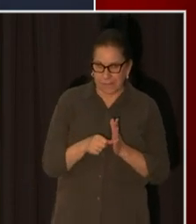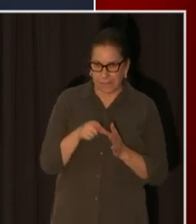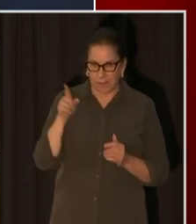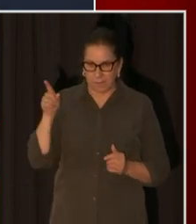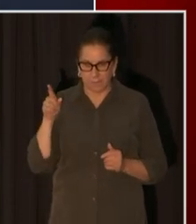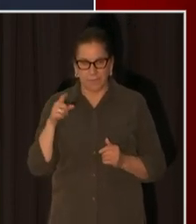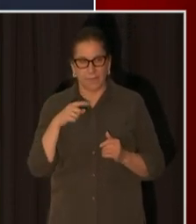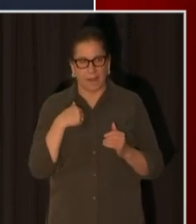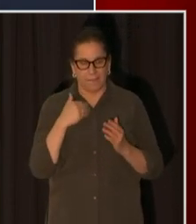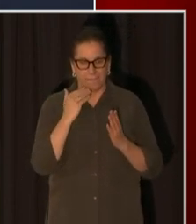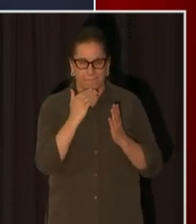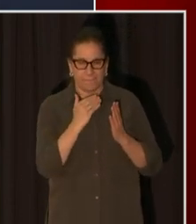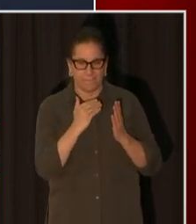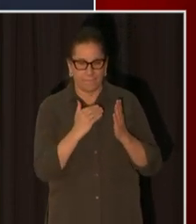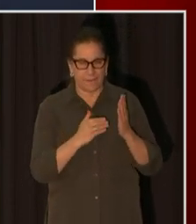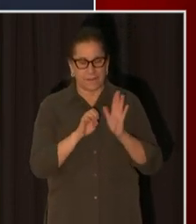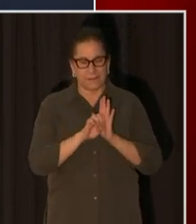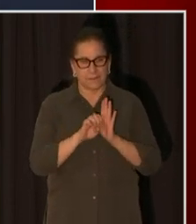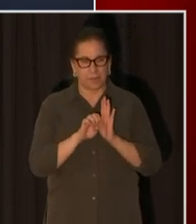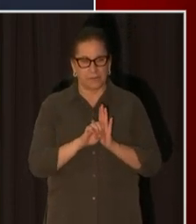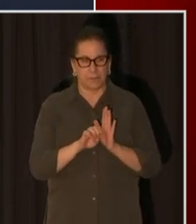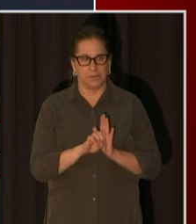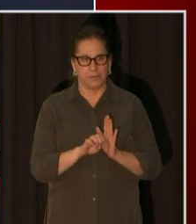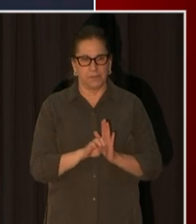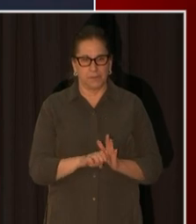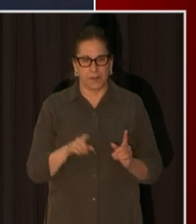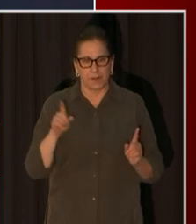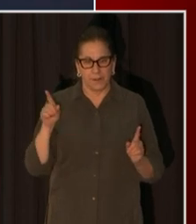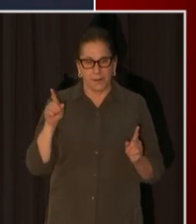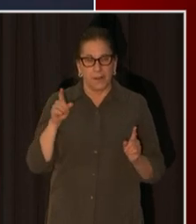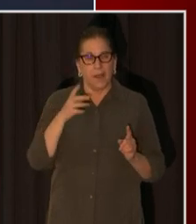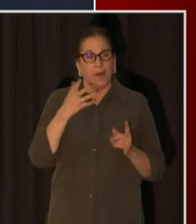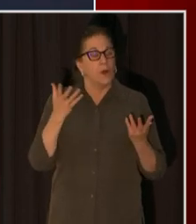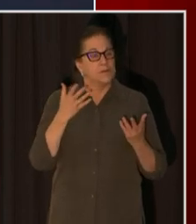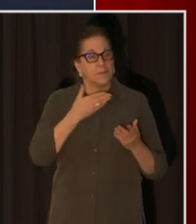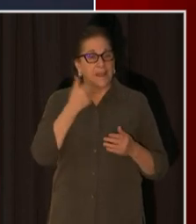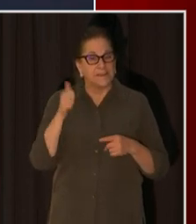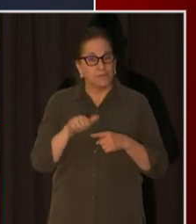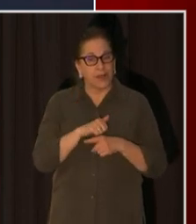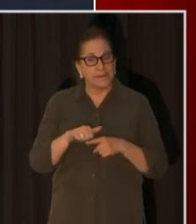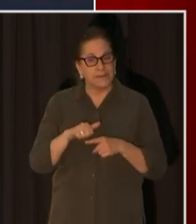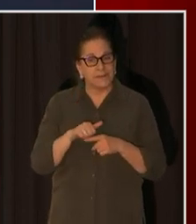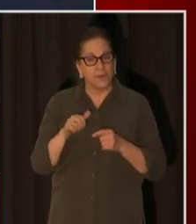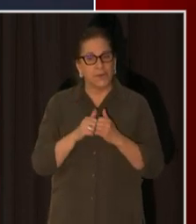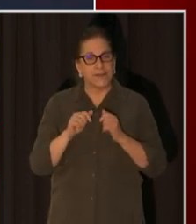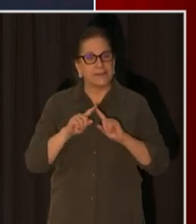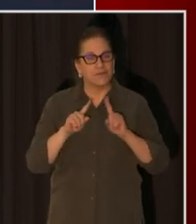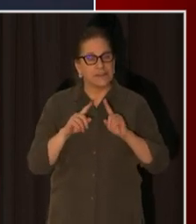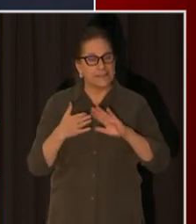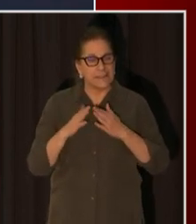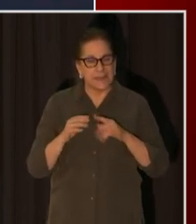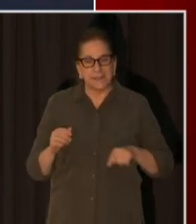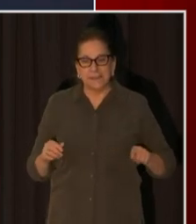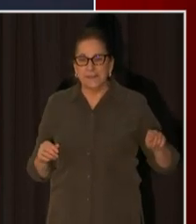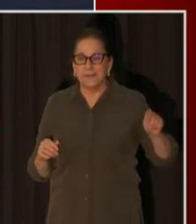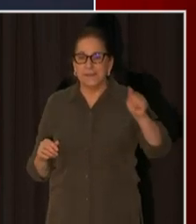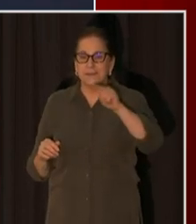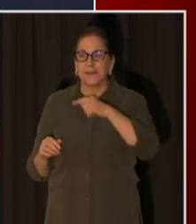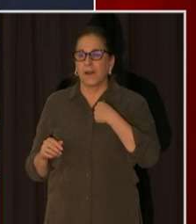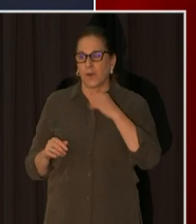social impact funds, and so what I would like to do is provide those. I'll start tweeting those